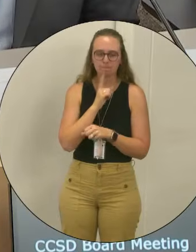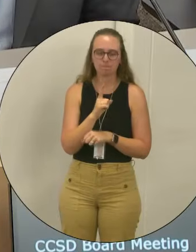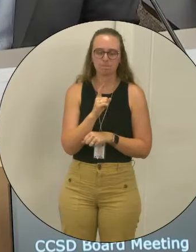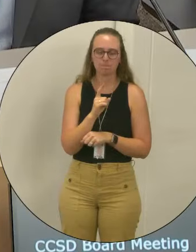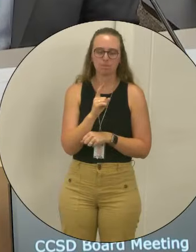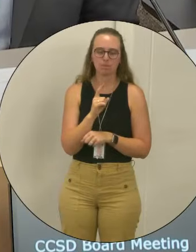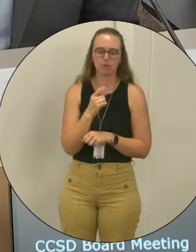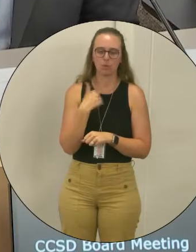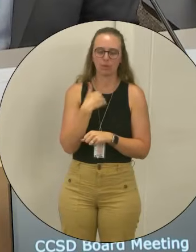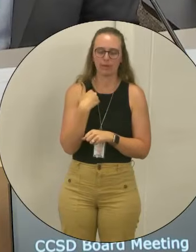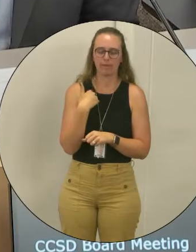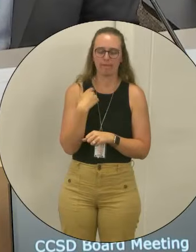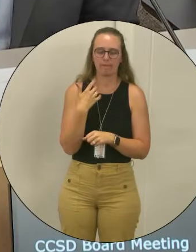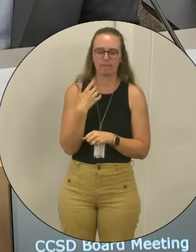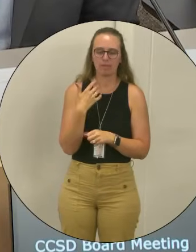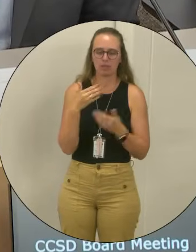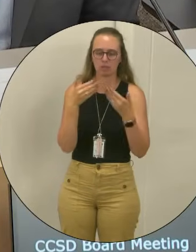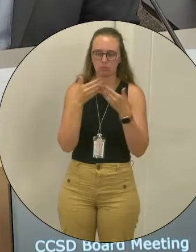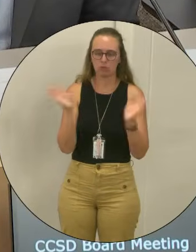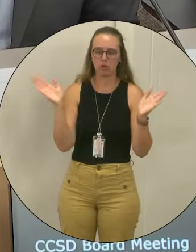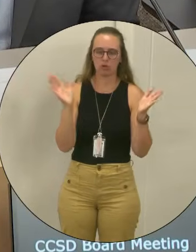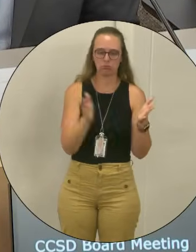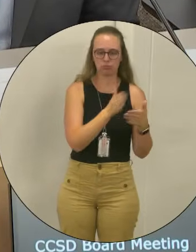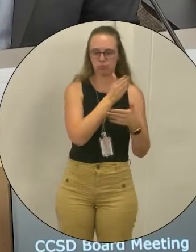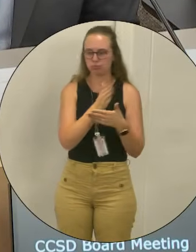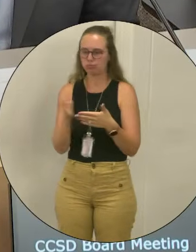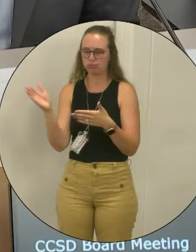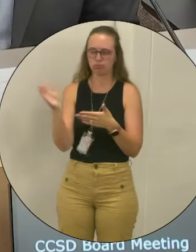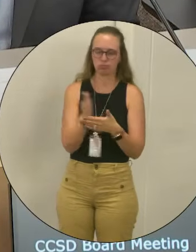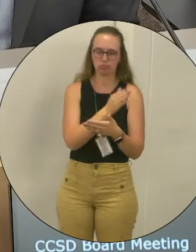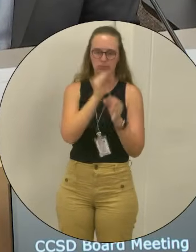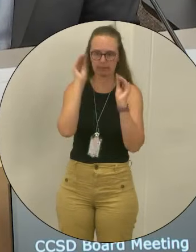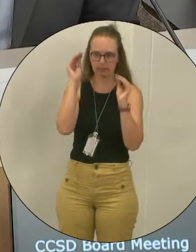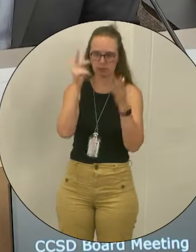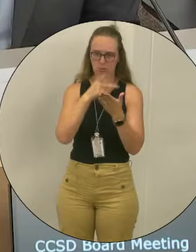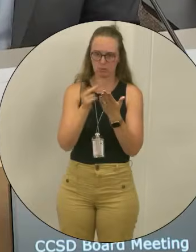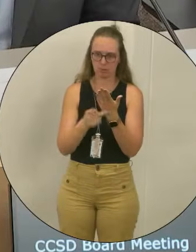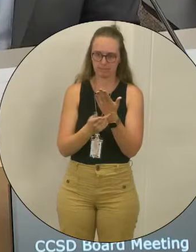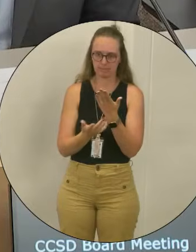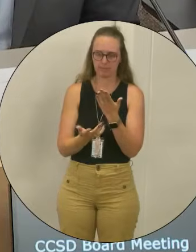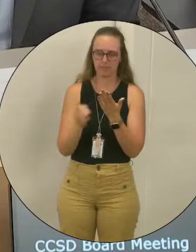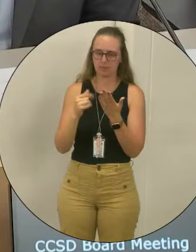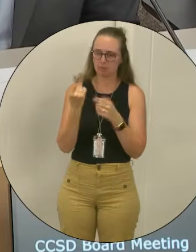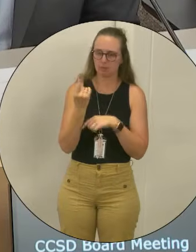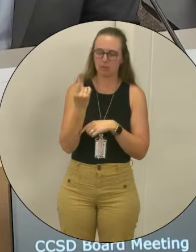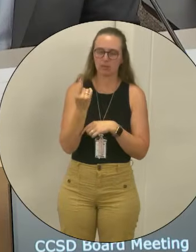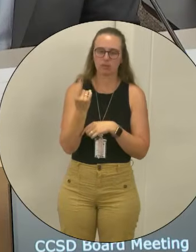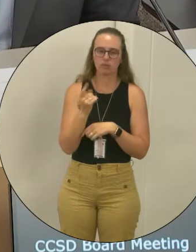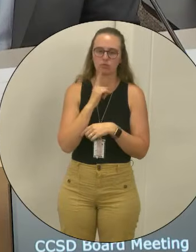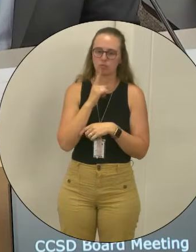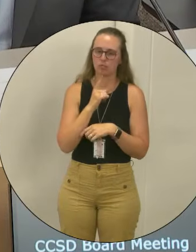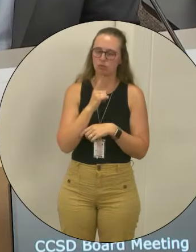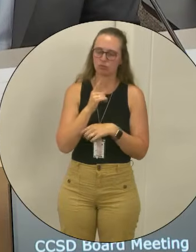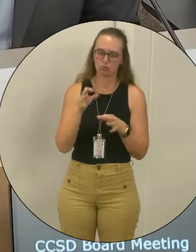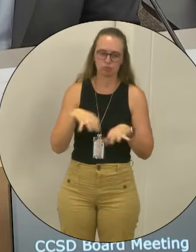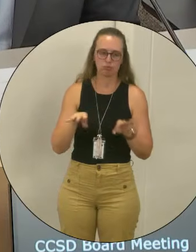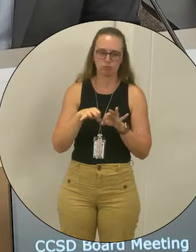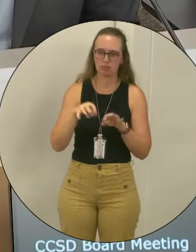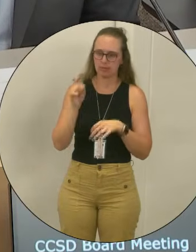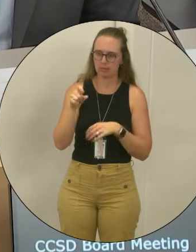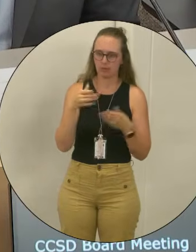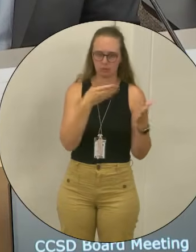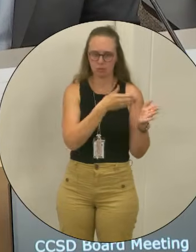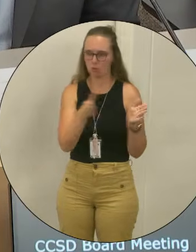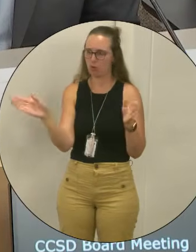have a broad spectrum of a mentorship program, because that's something that's really, really needed across